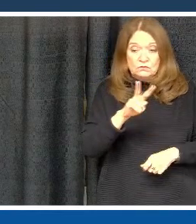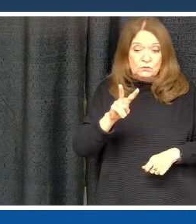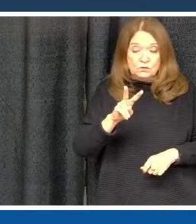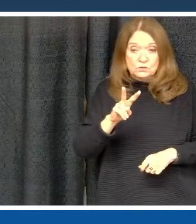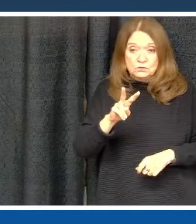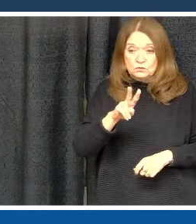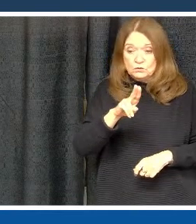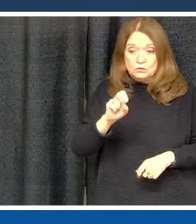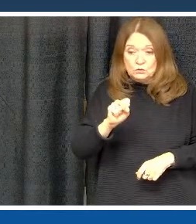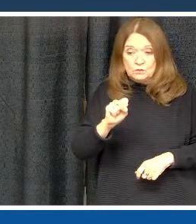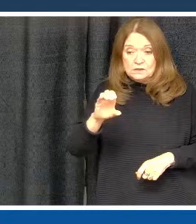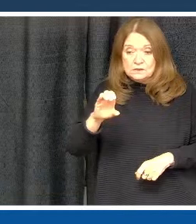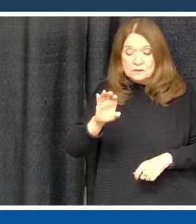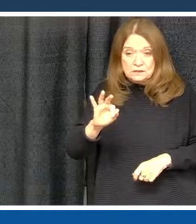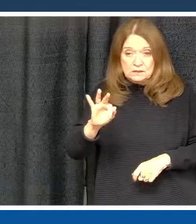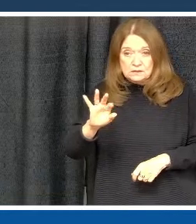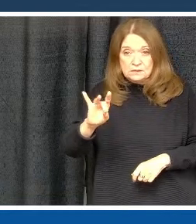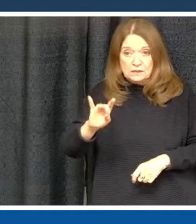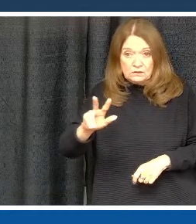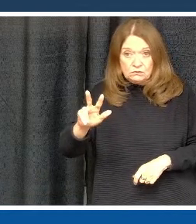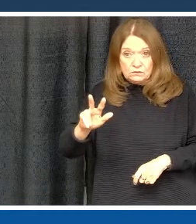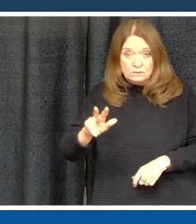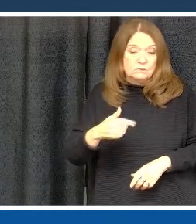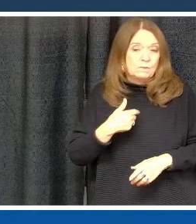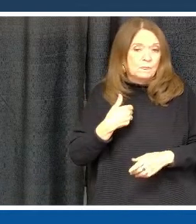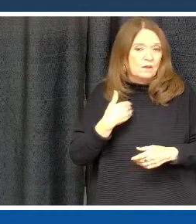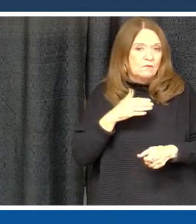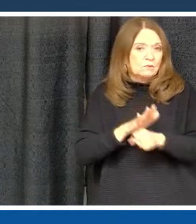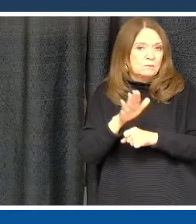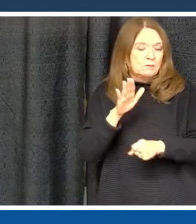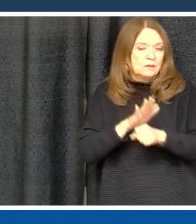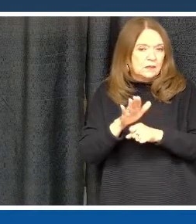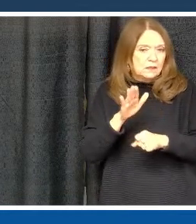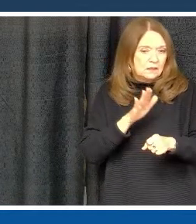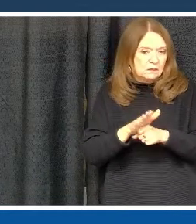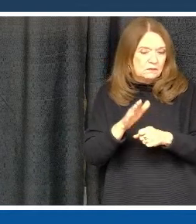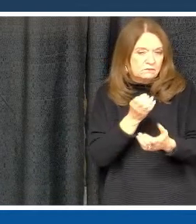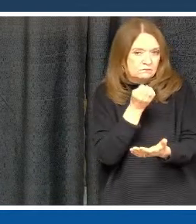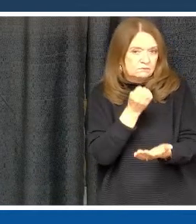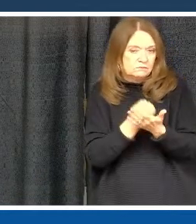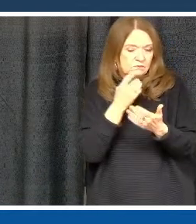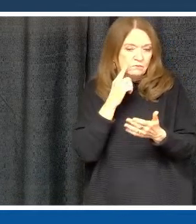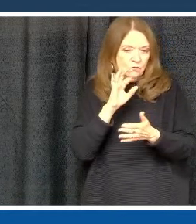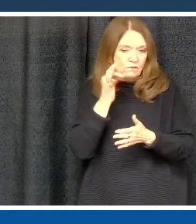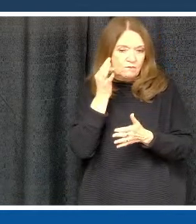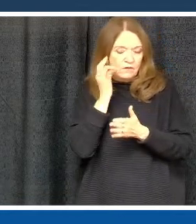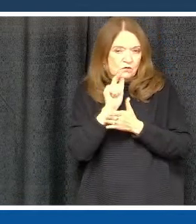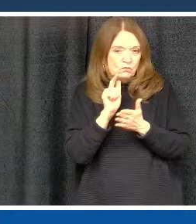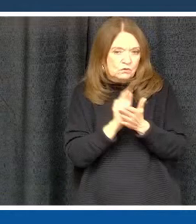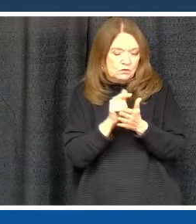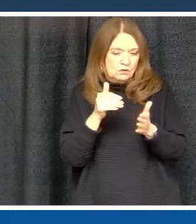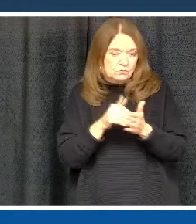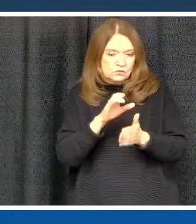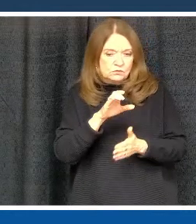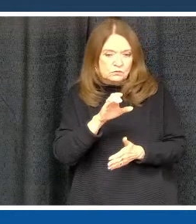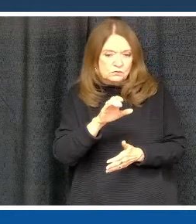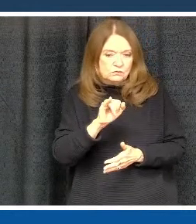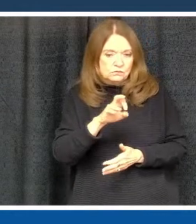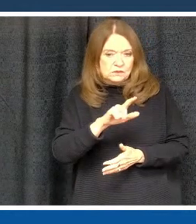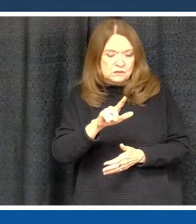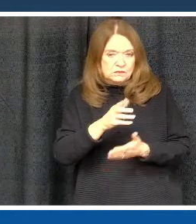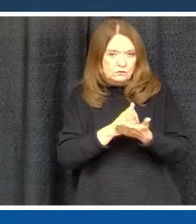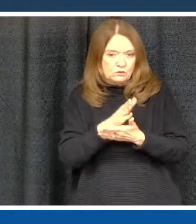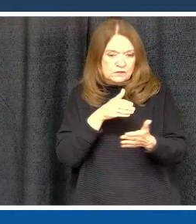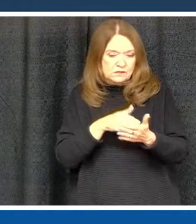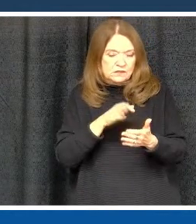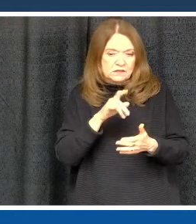USC 1983. So I got plenty of ammunition for a federal lawsuit, federal civil rights lawsuit against the city,